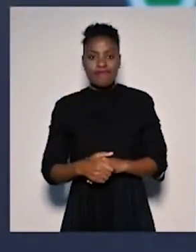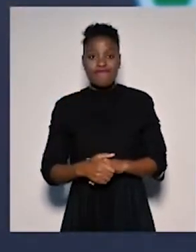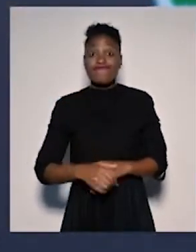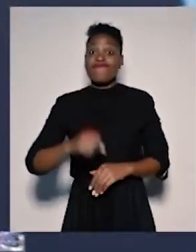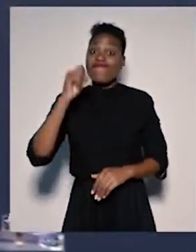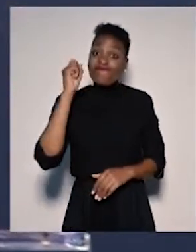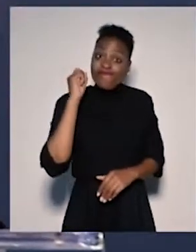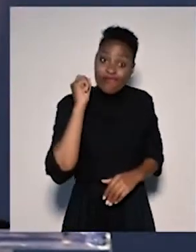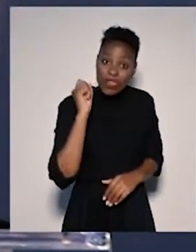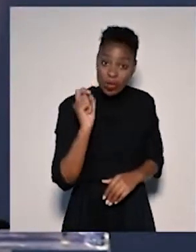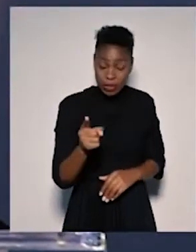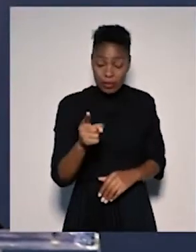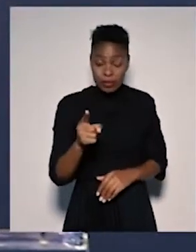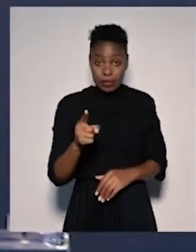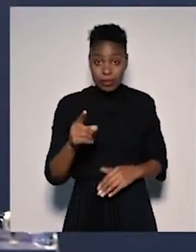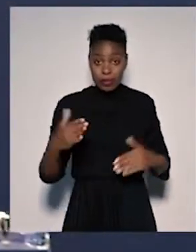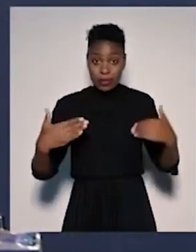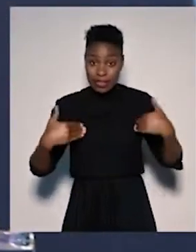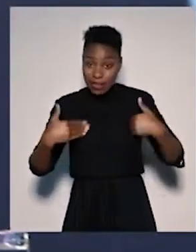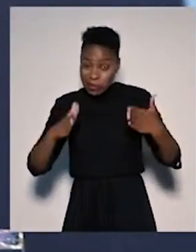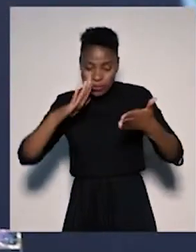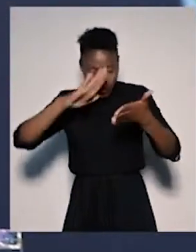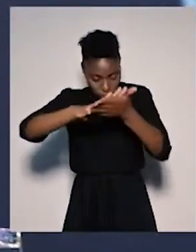Mara, the damage has started.